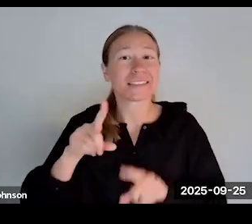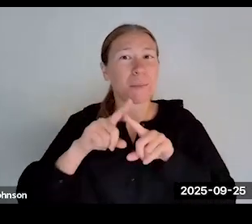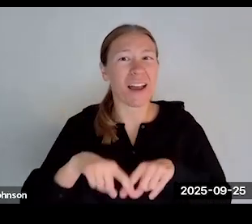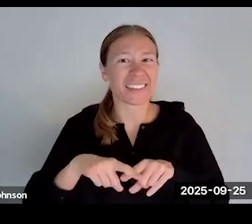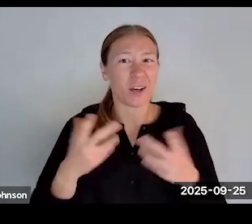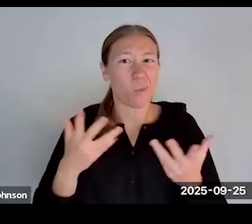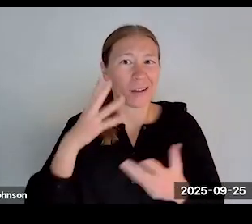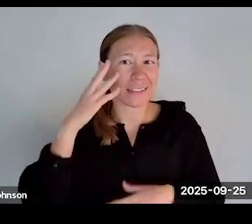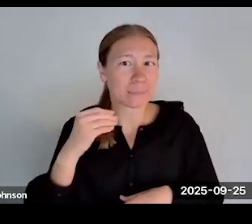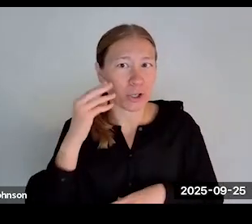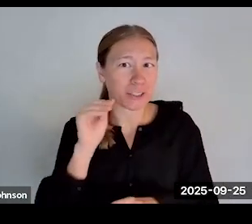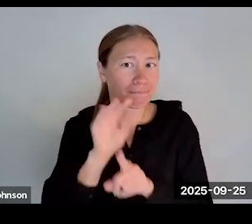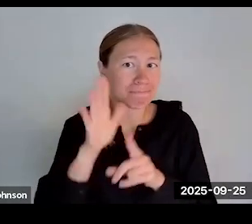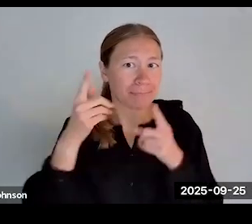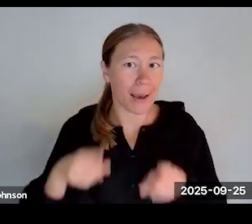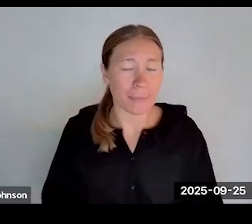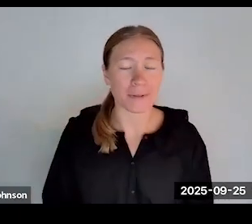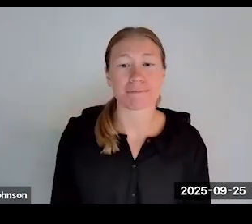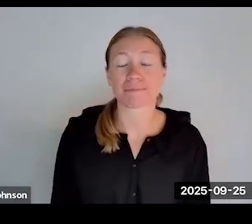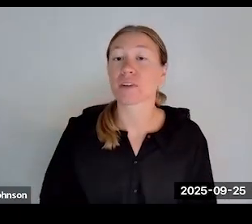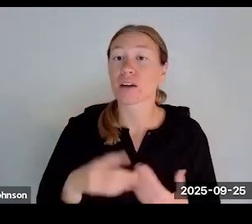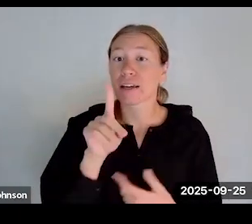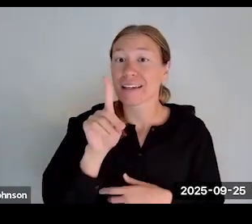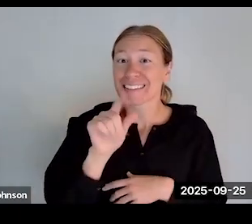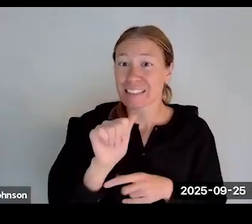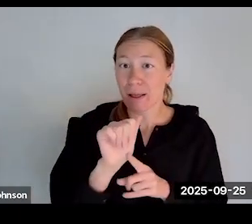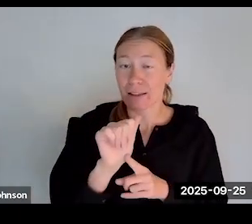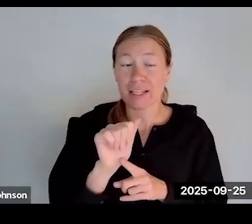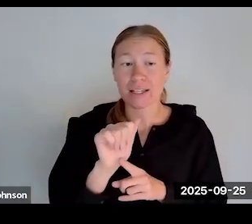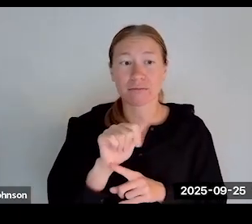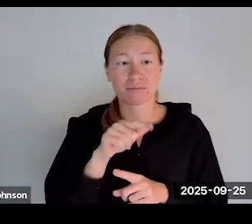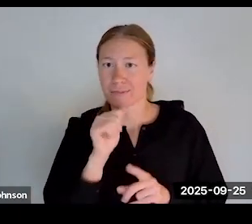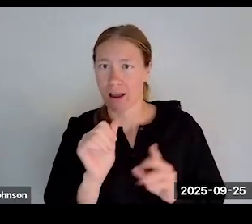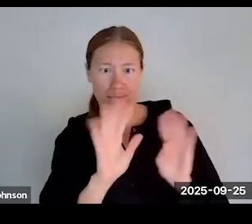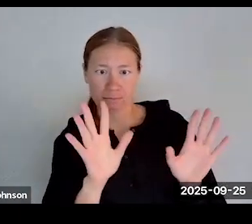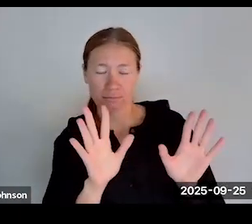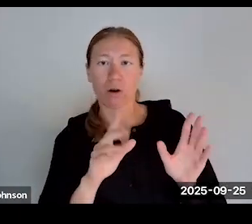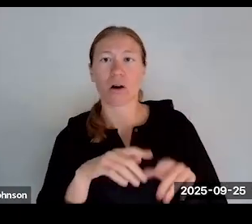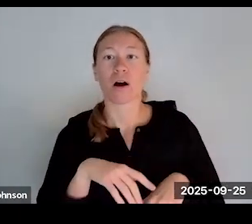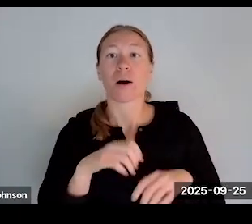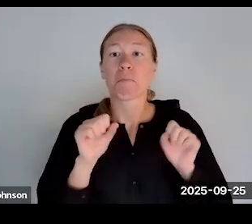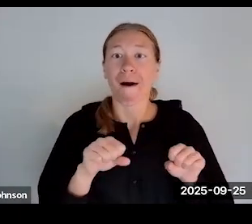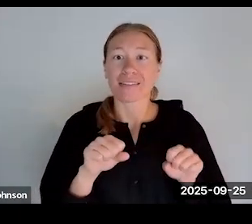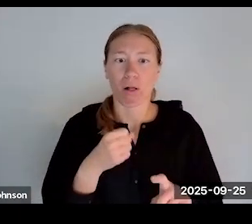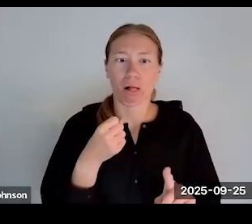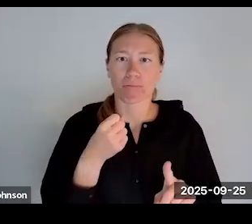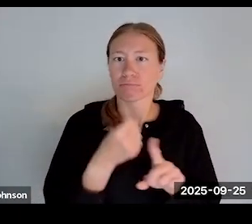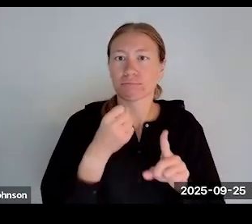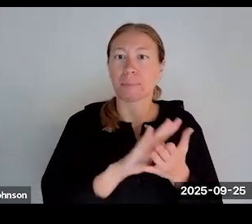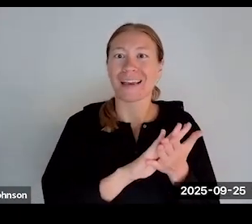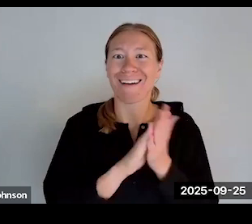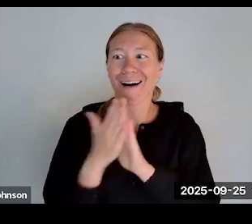experienced. Whether the disability is non-apparent, except when a symptom or exacerbation becomes apparent, like